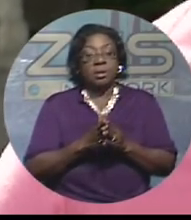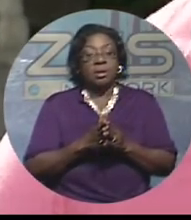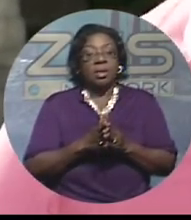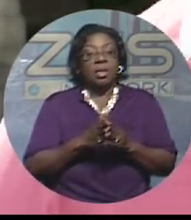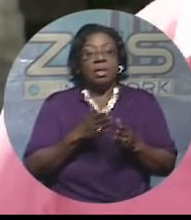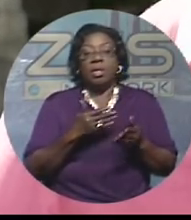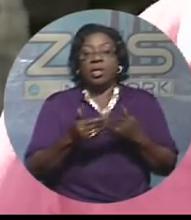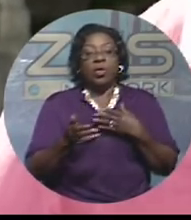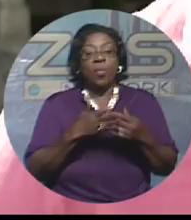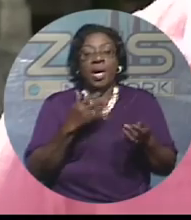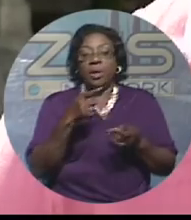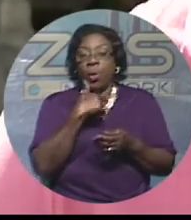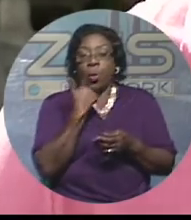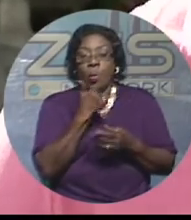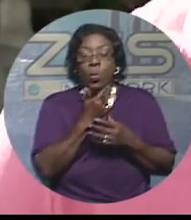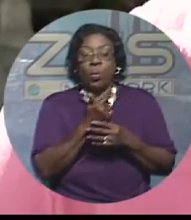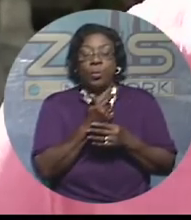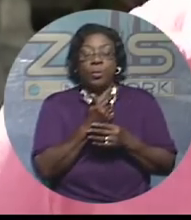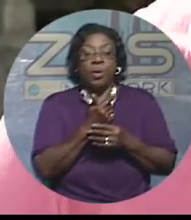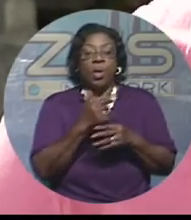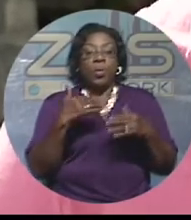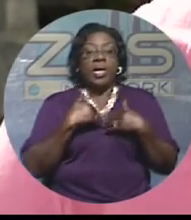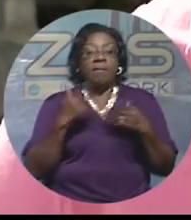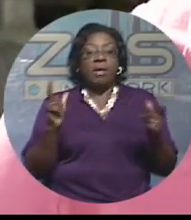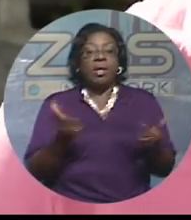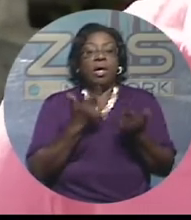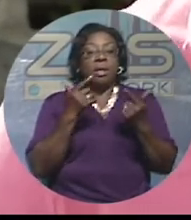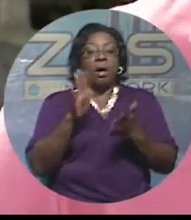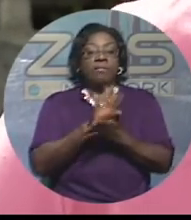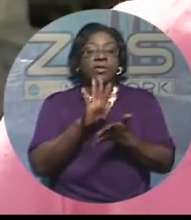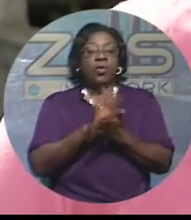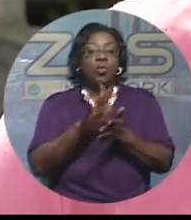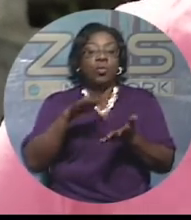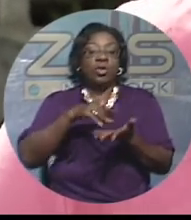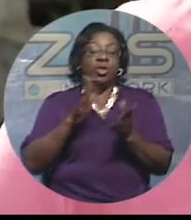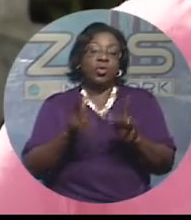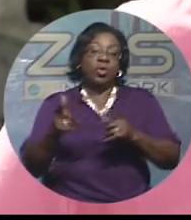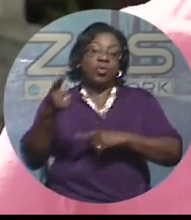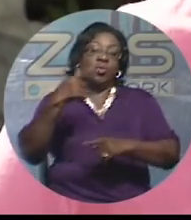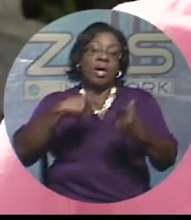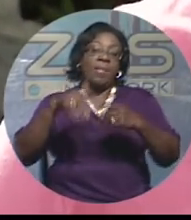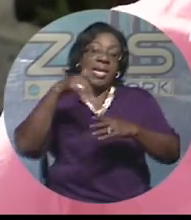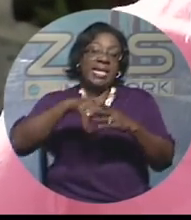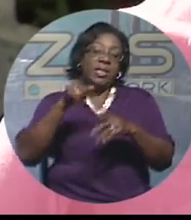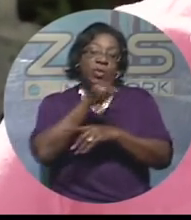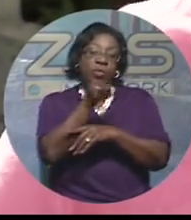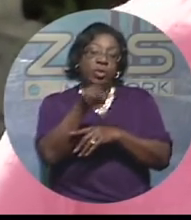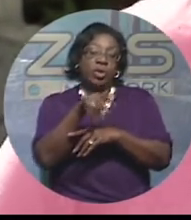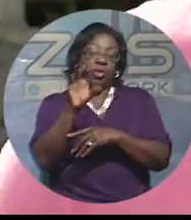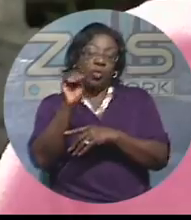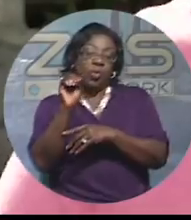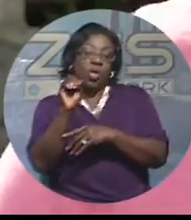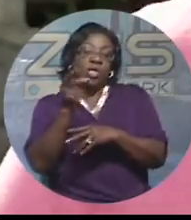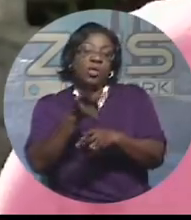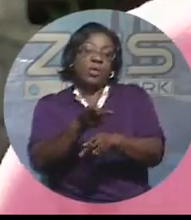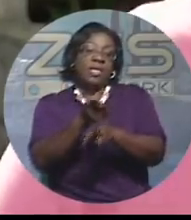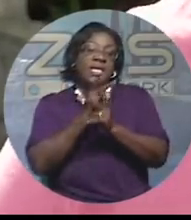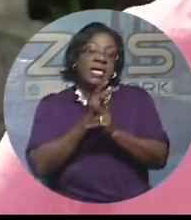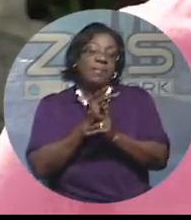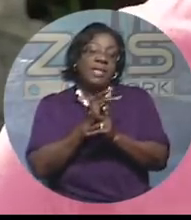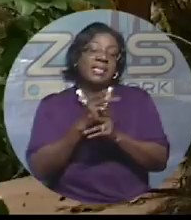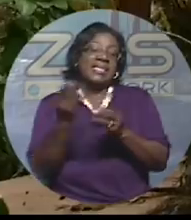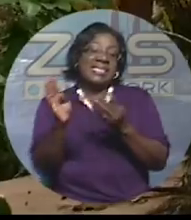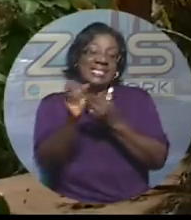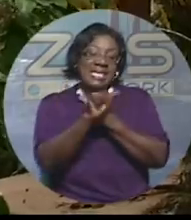local residents, or us, because we have a lot of school traffic. So definitely we have to keep it, the safety is our